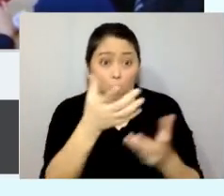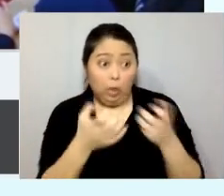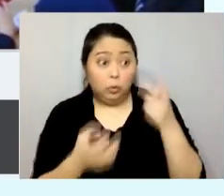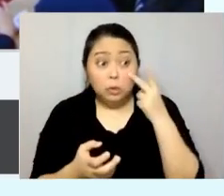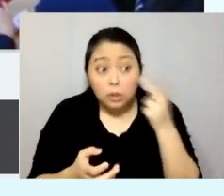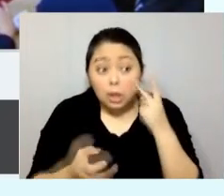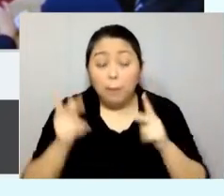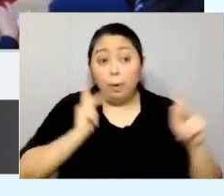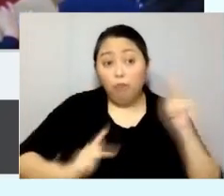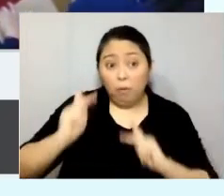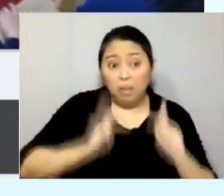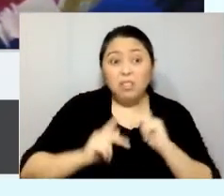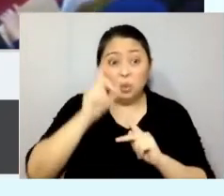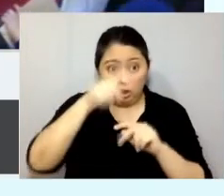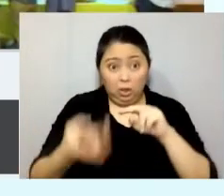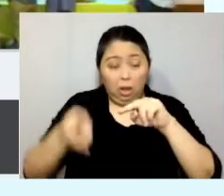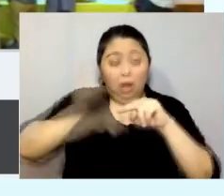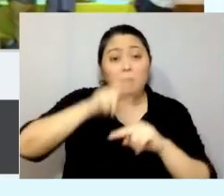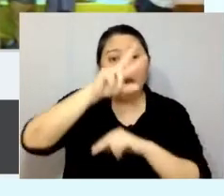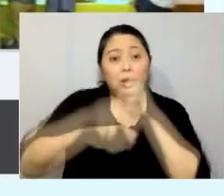you need another three years.